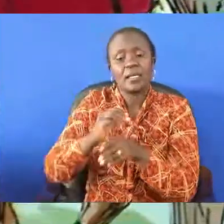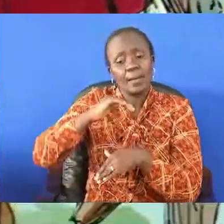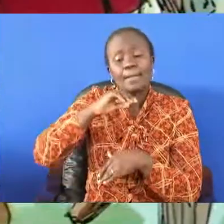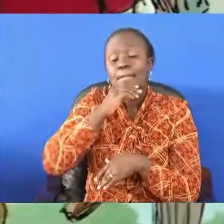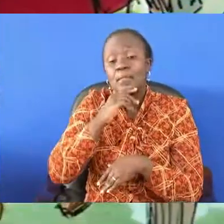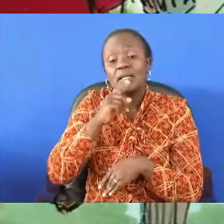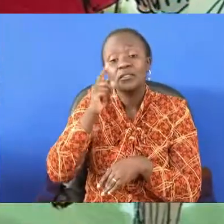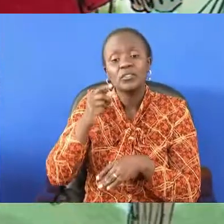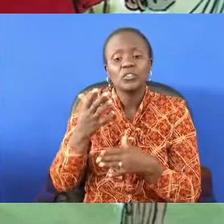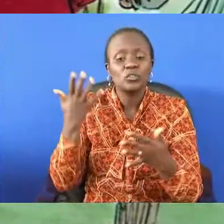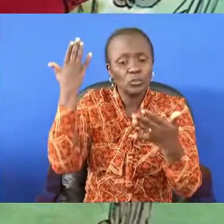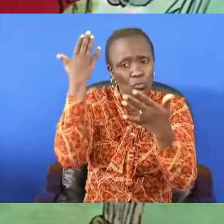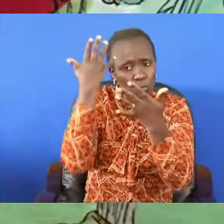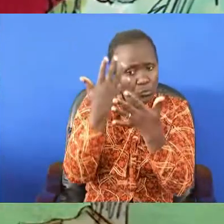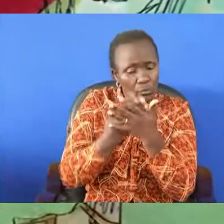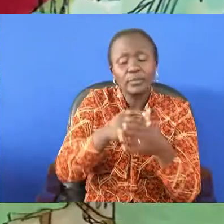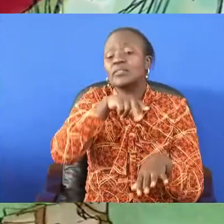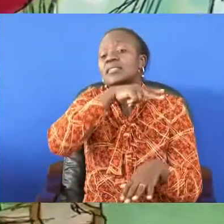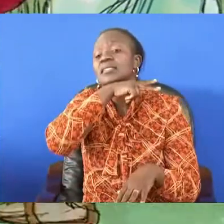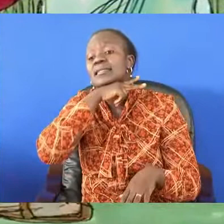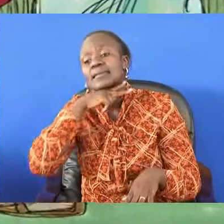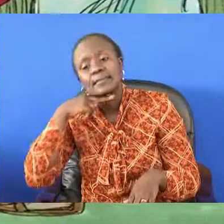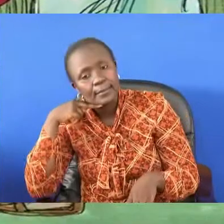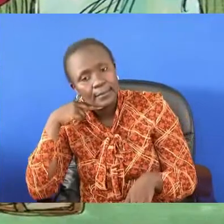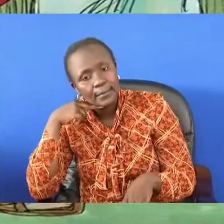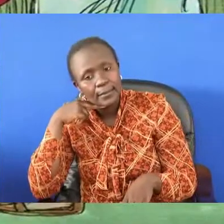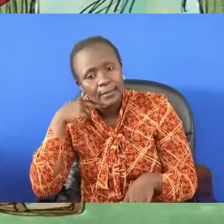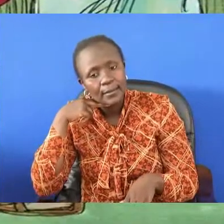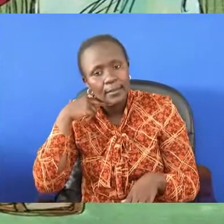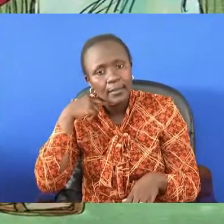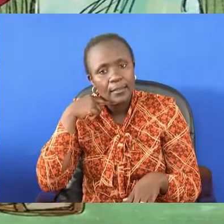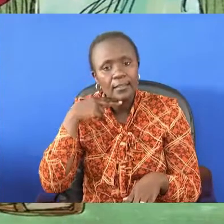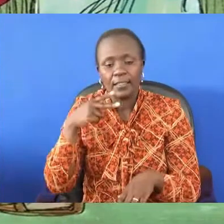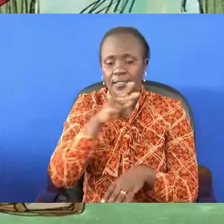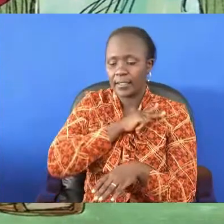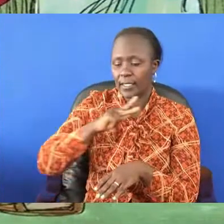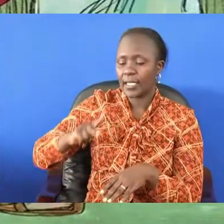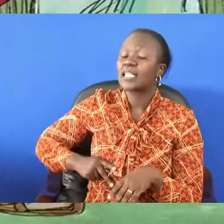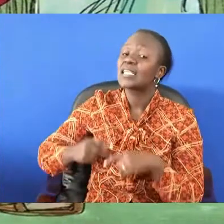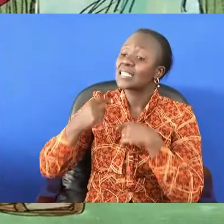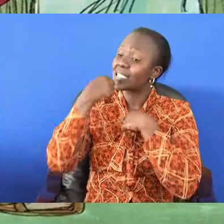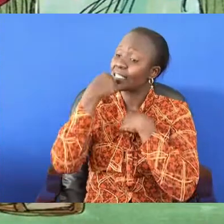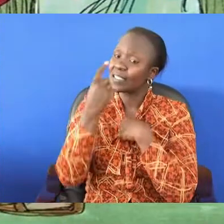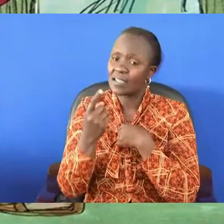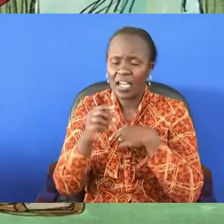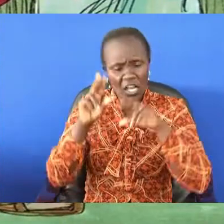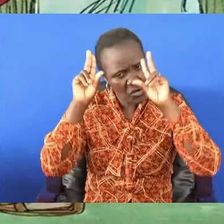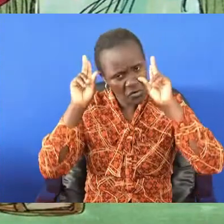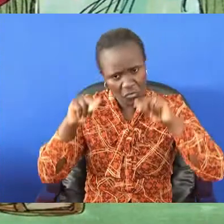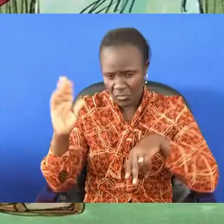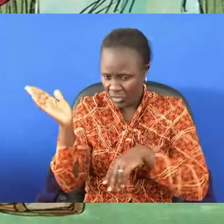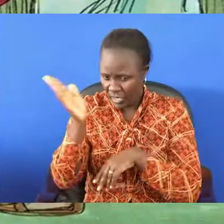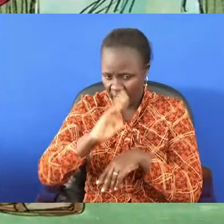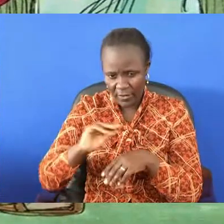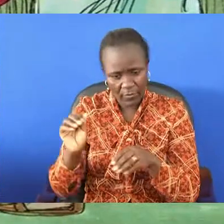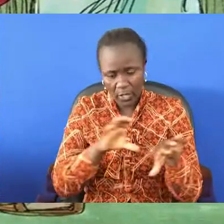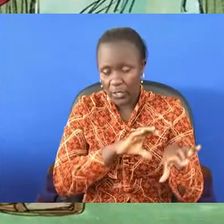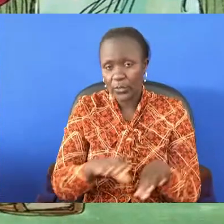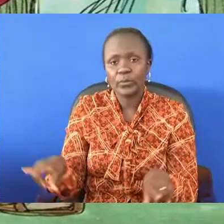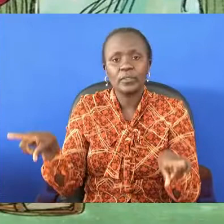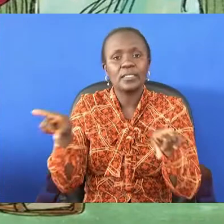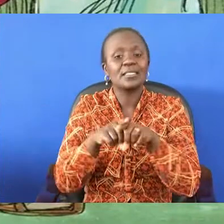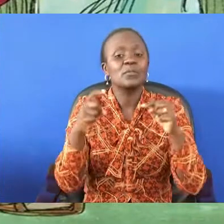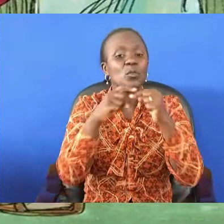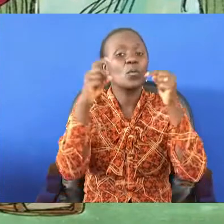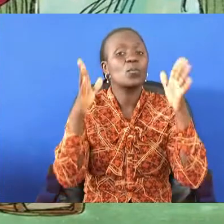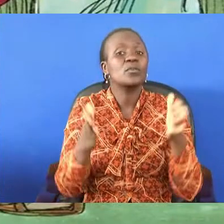be put to death. The king replied, I cannot do anything to oppose